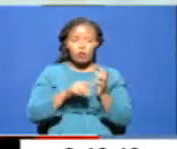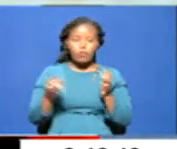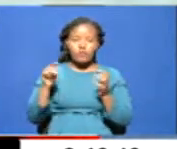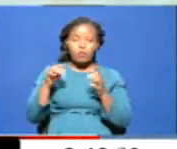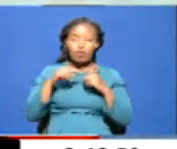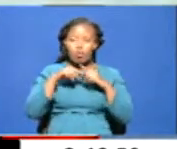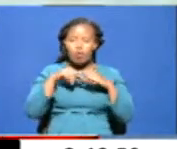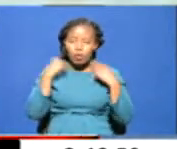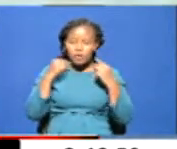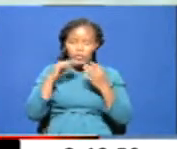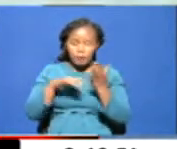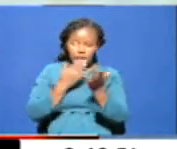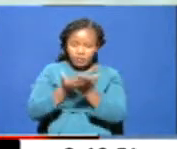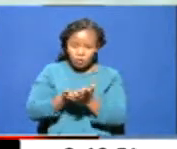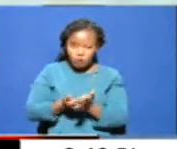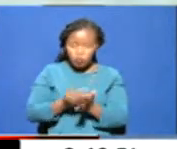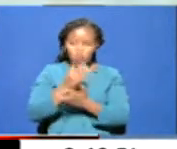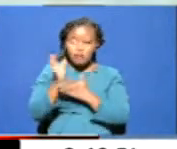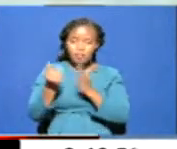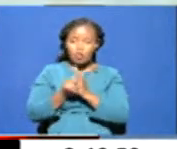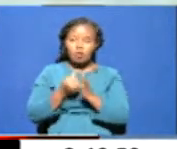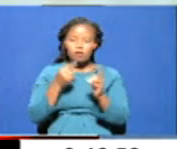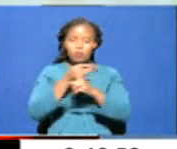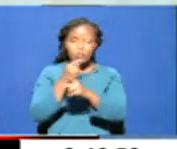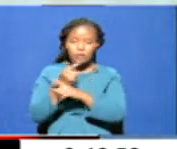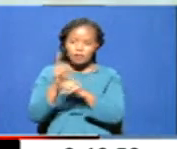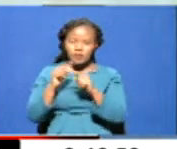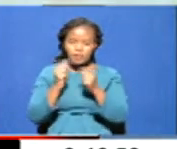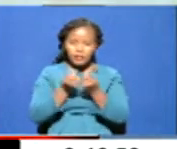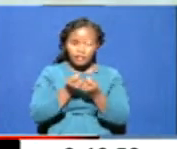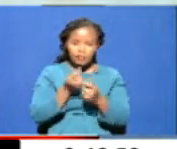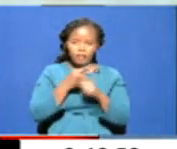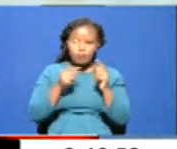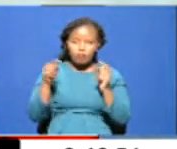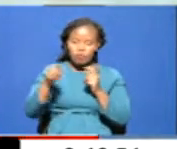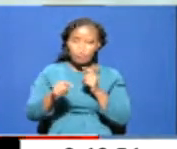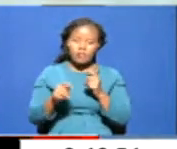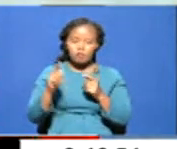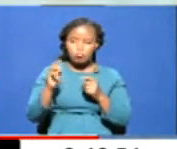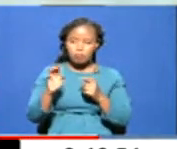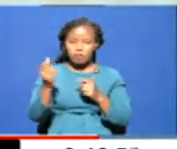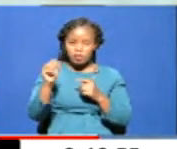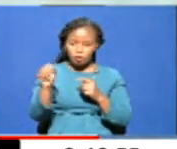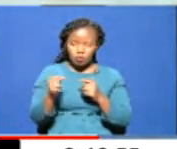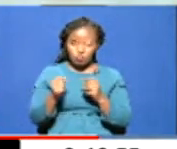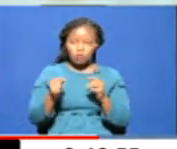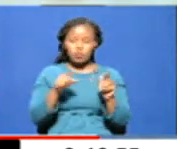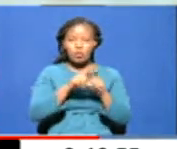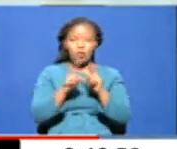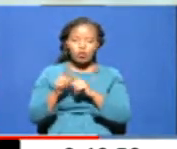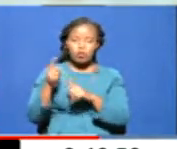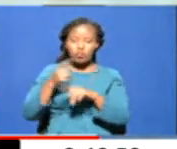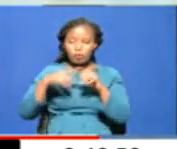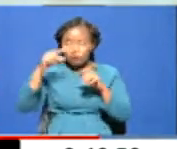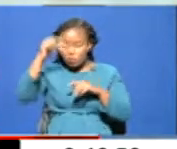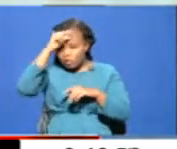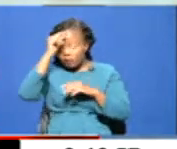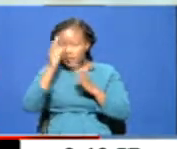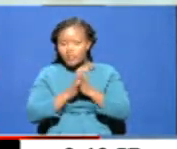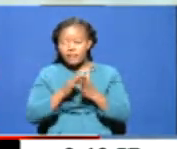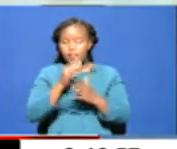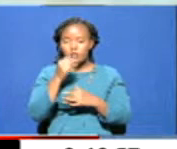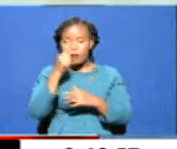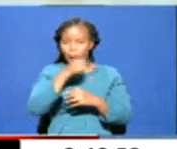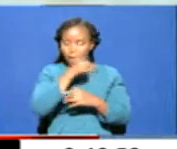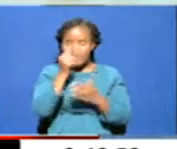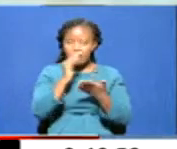applications, all kind of data from here at the Technopolis, and also from both government and private sector. We